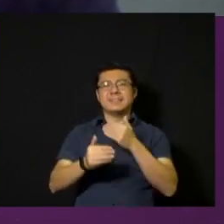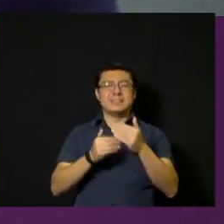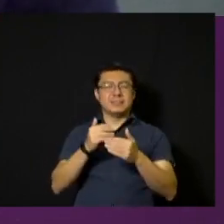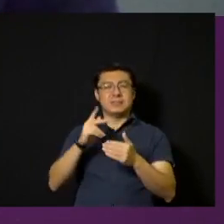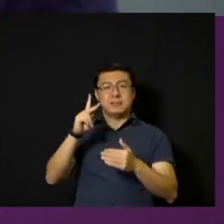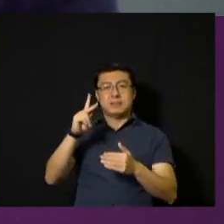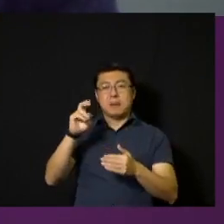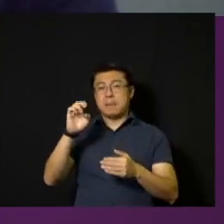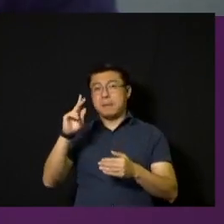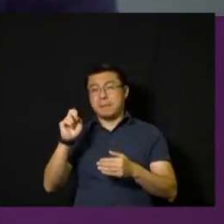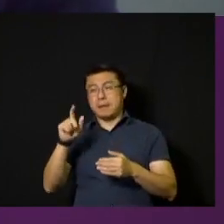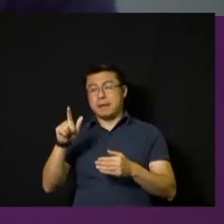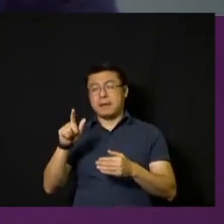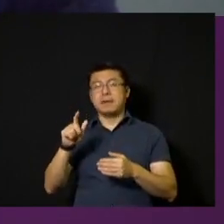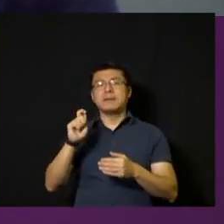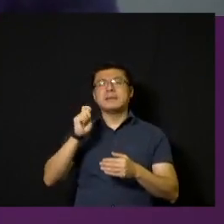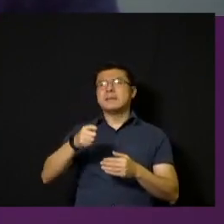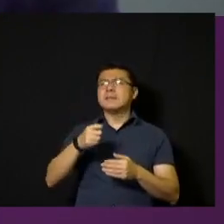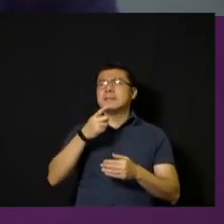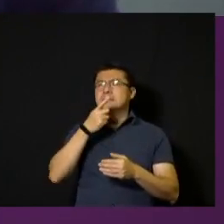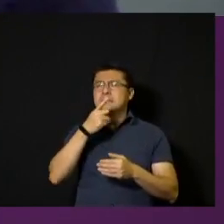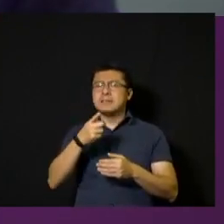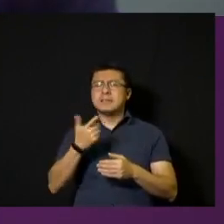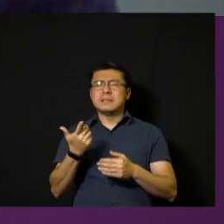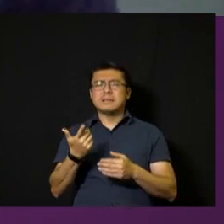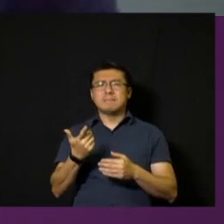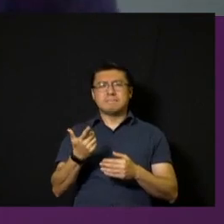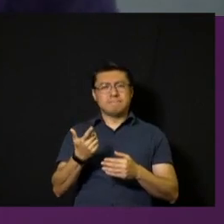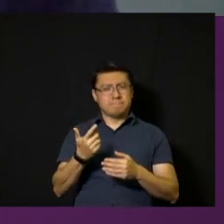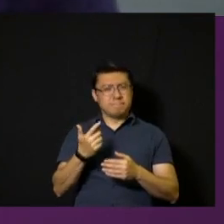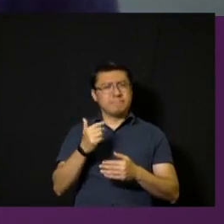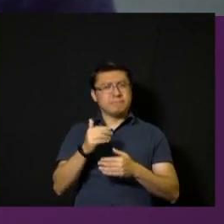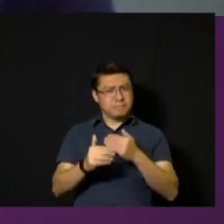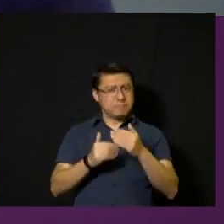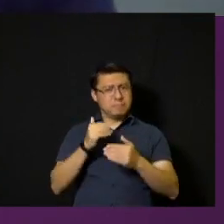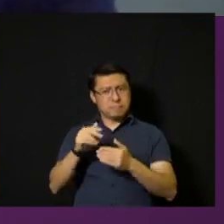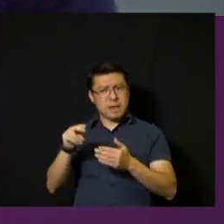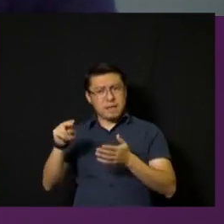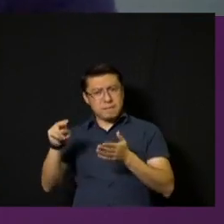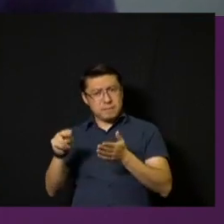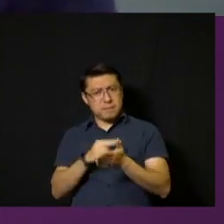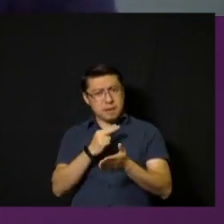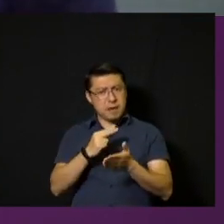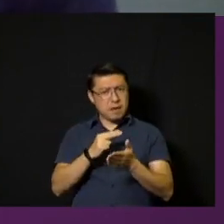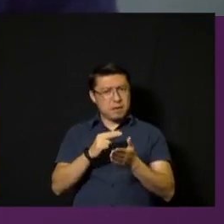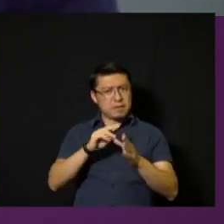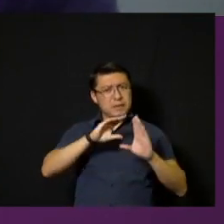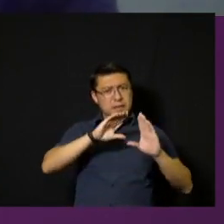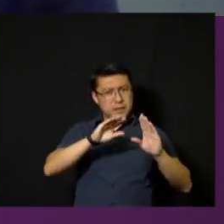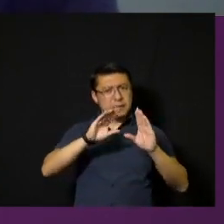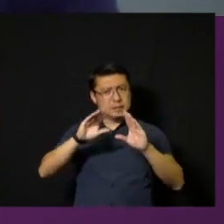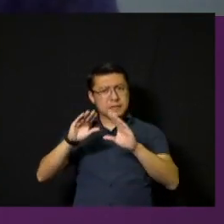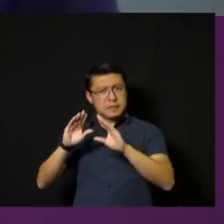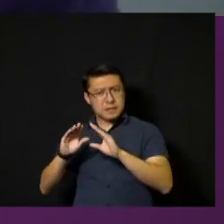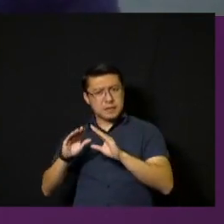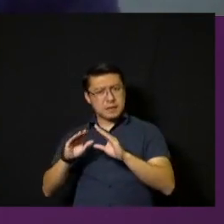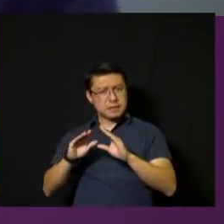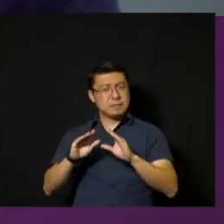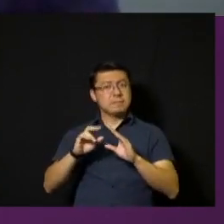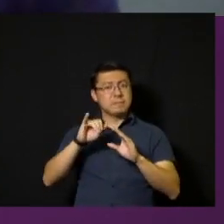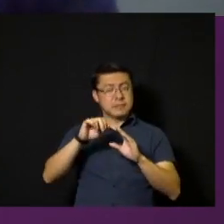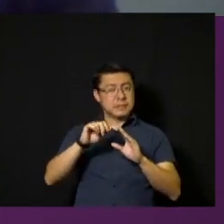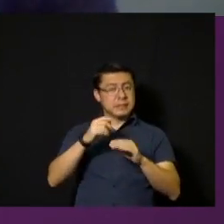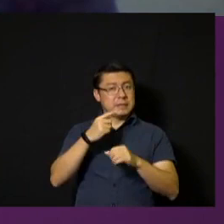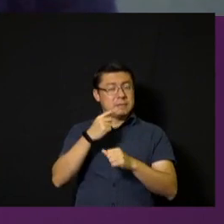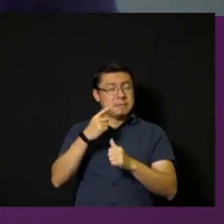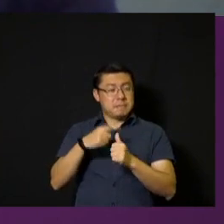Pepe Vergas says that you need to transform. We to sign and transform. Yes, we were signed up. We've